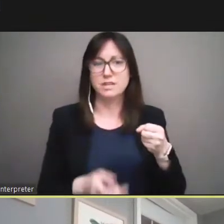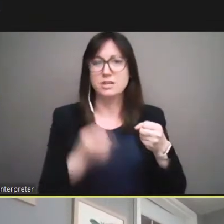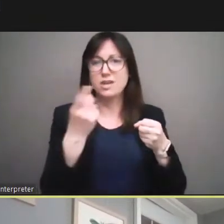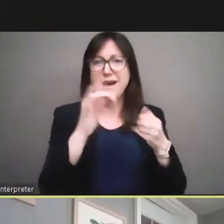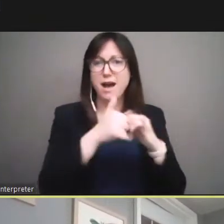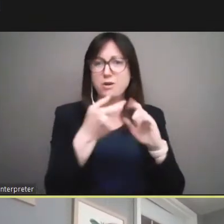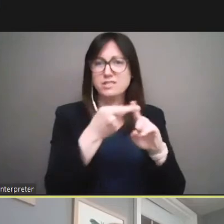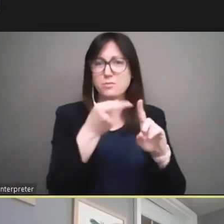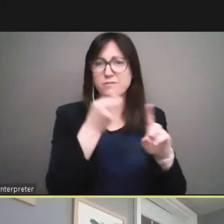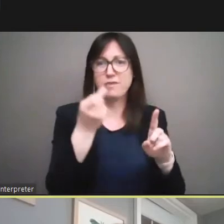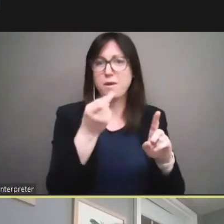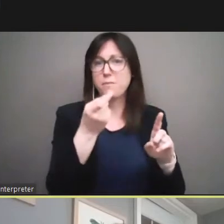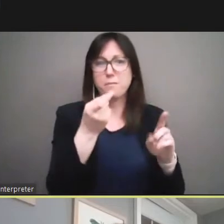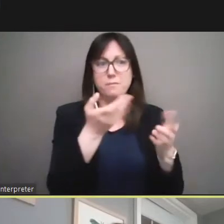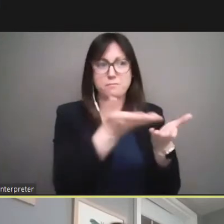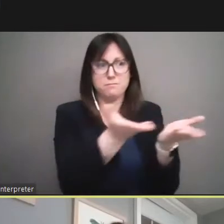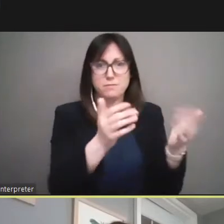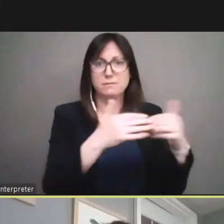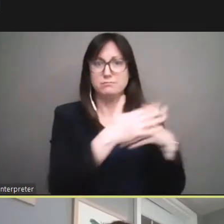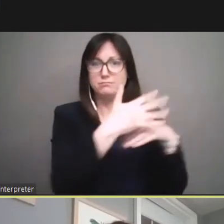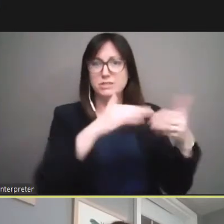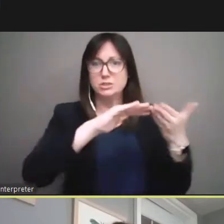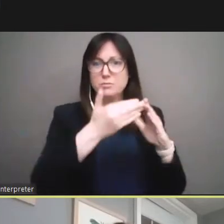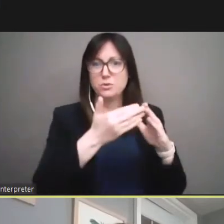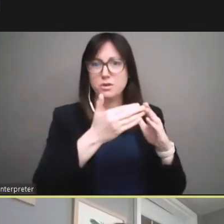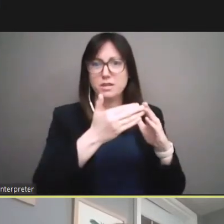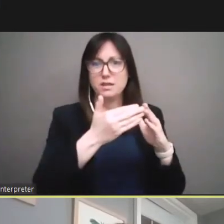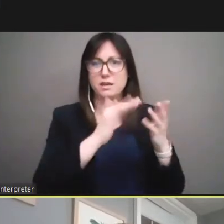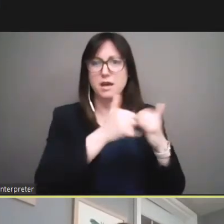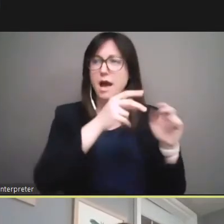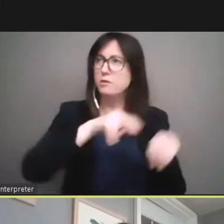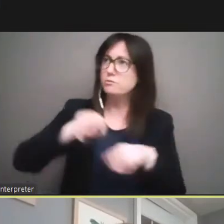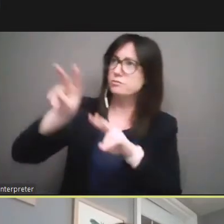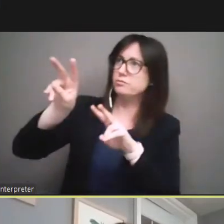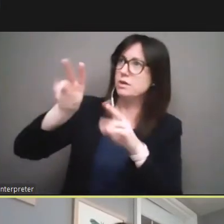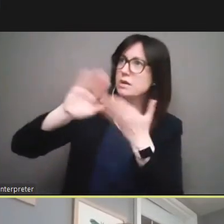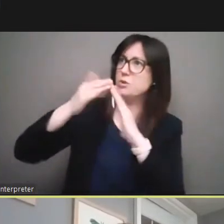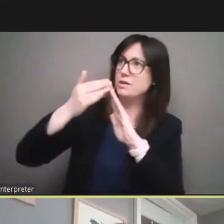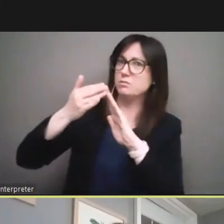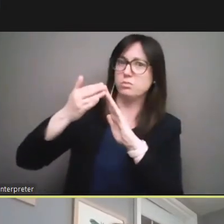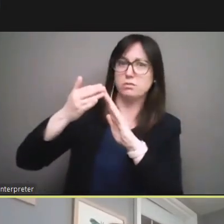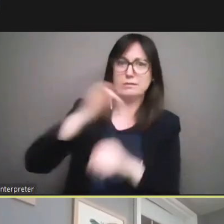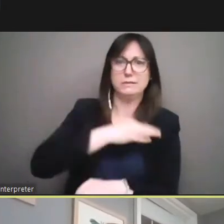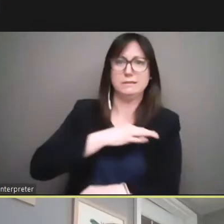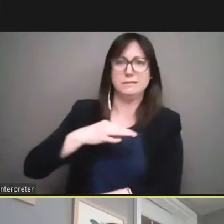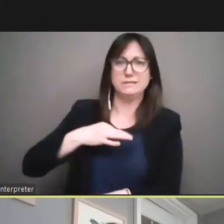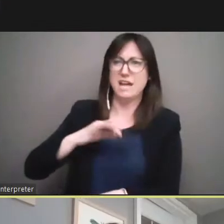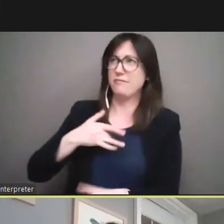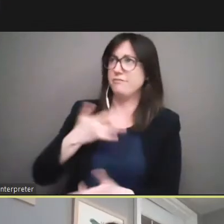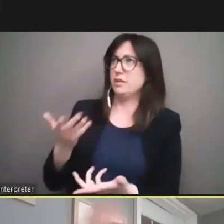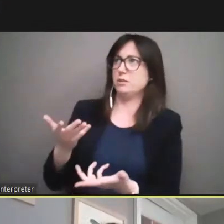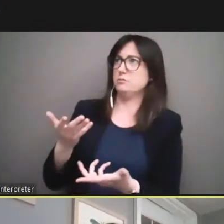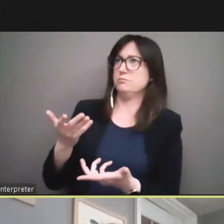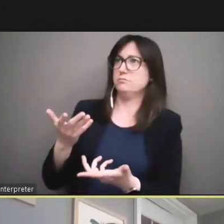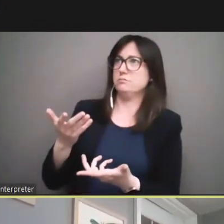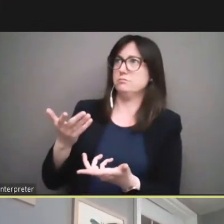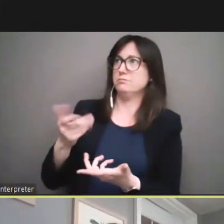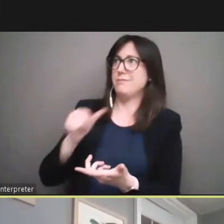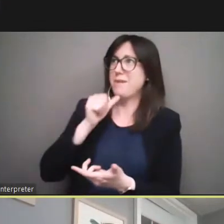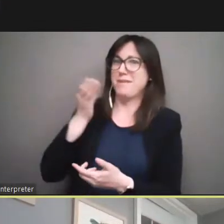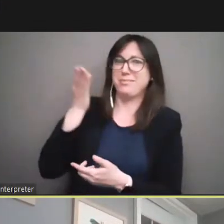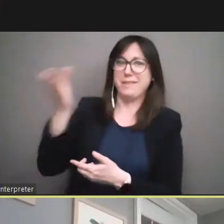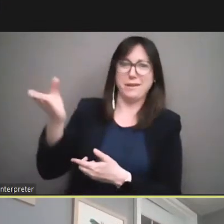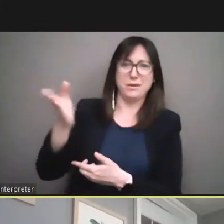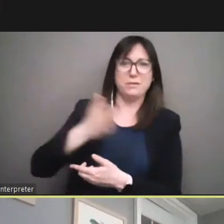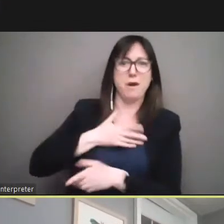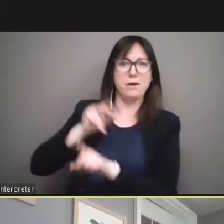or member 2 look at the municipality and see themselves as a valued part of the community if they are visibly not a part of